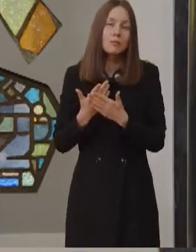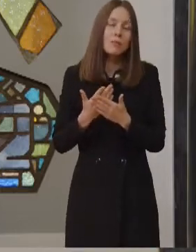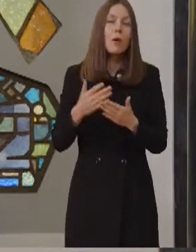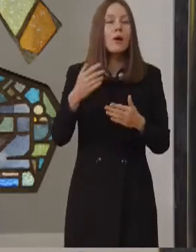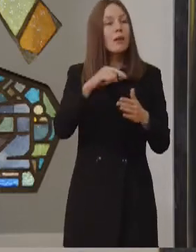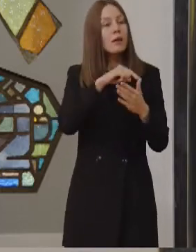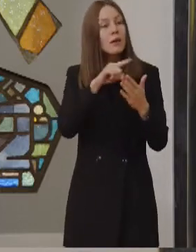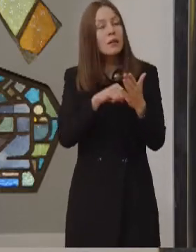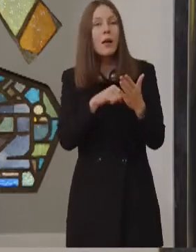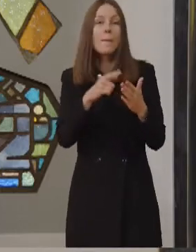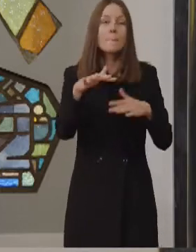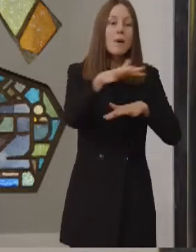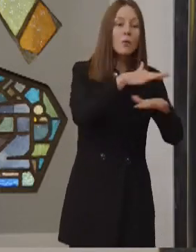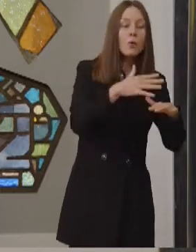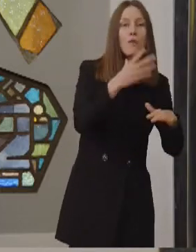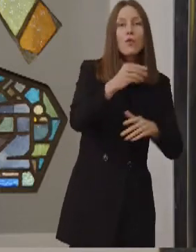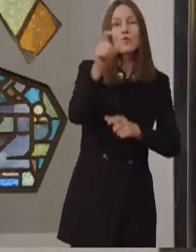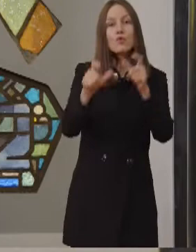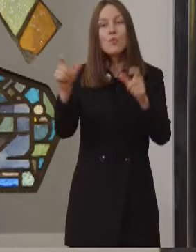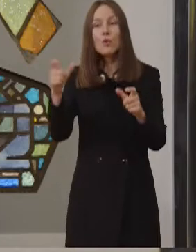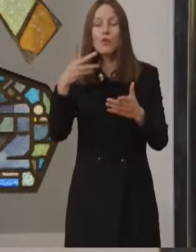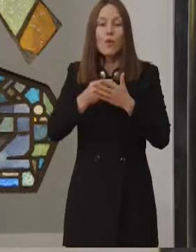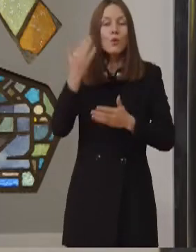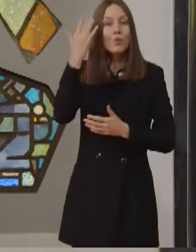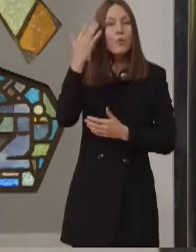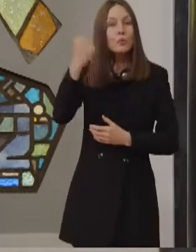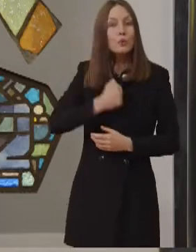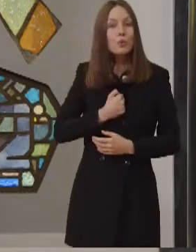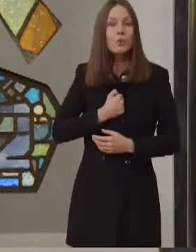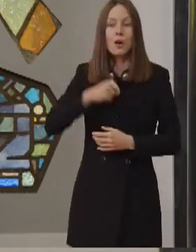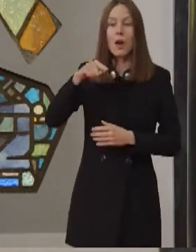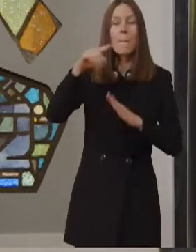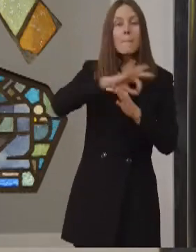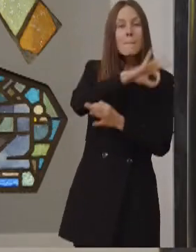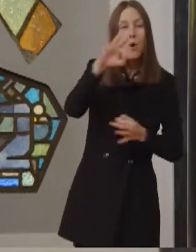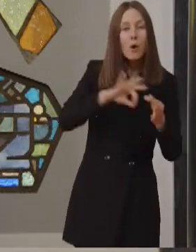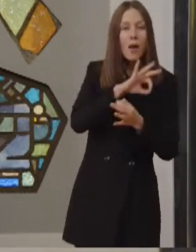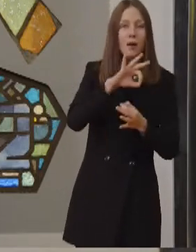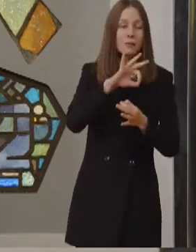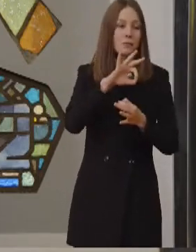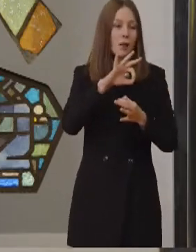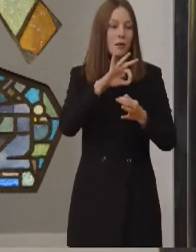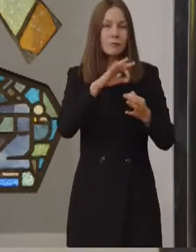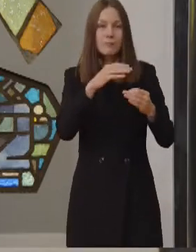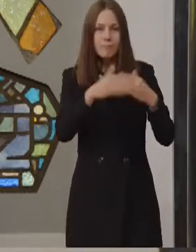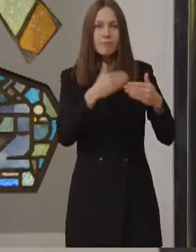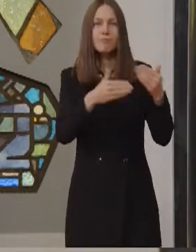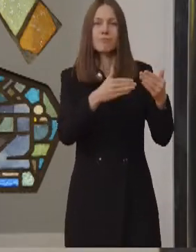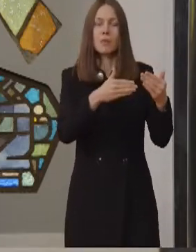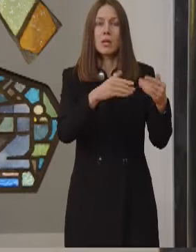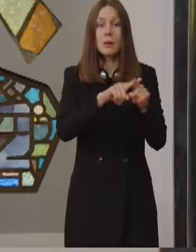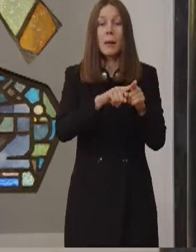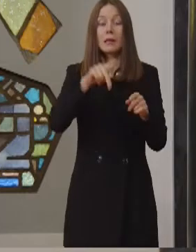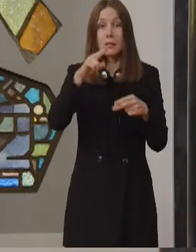according to their will. They had their own opinion. They analyzed the draft law itself. They talked to